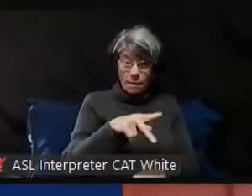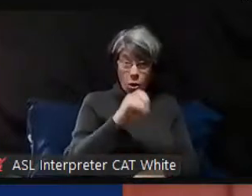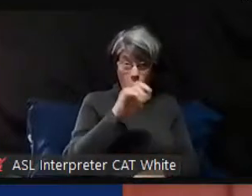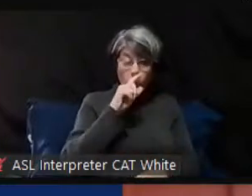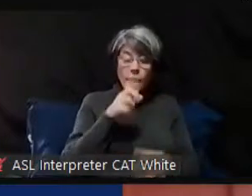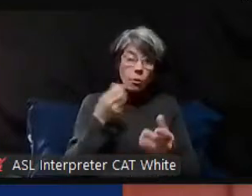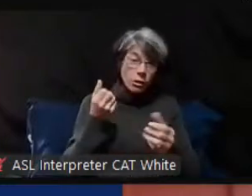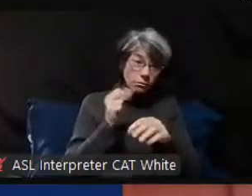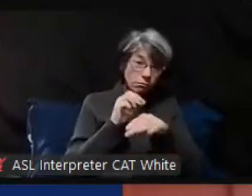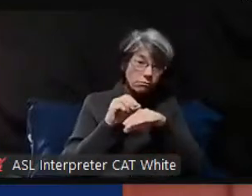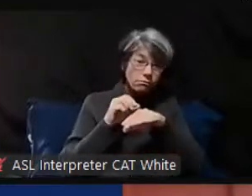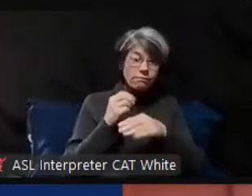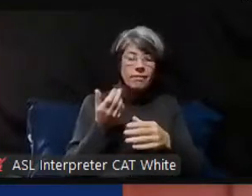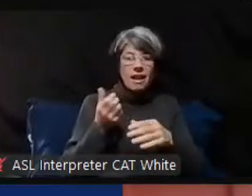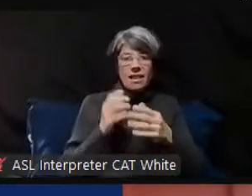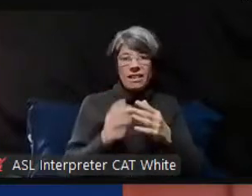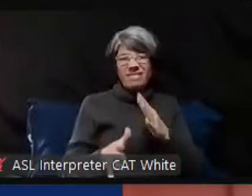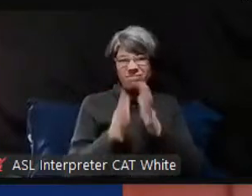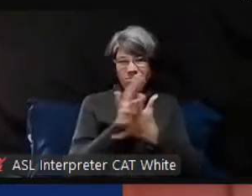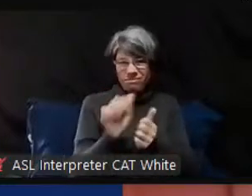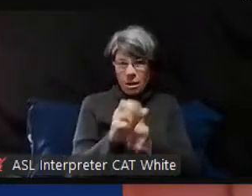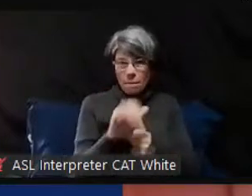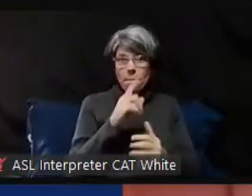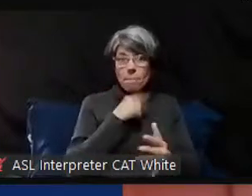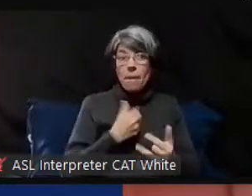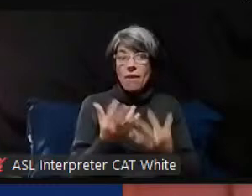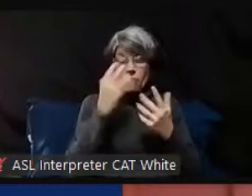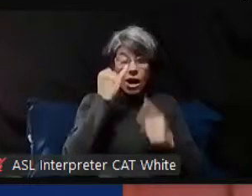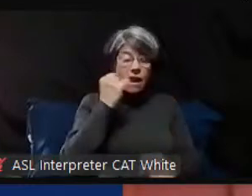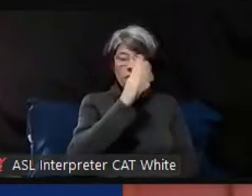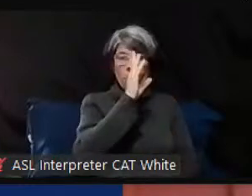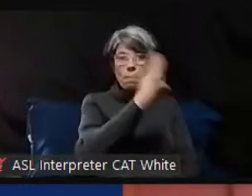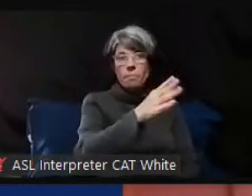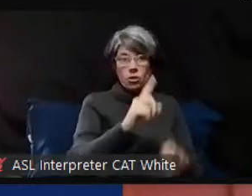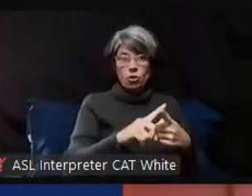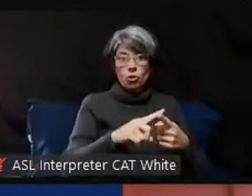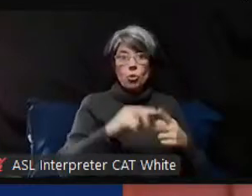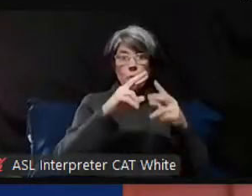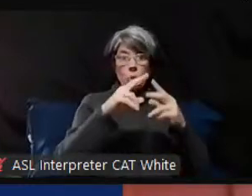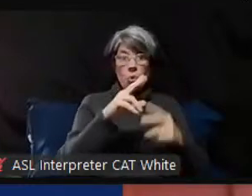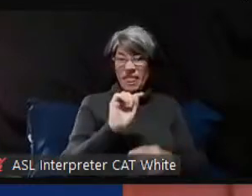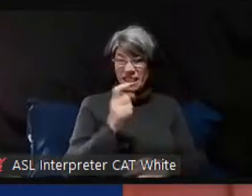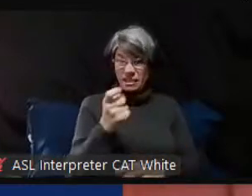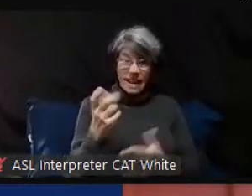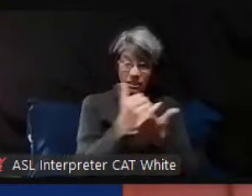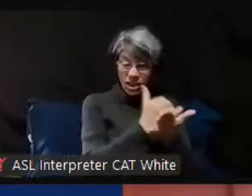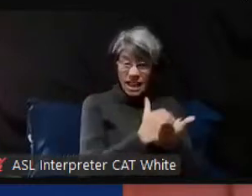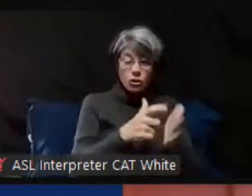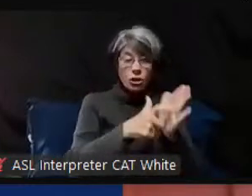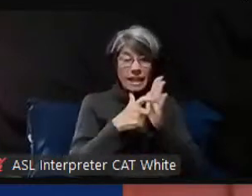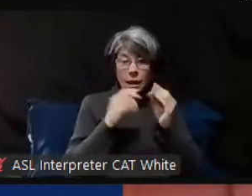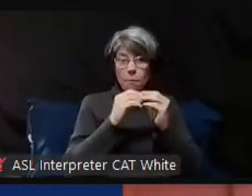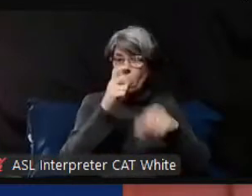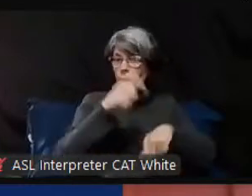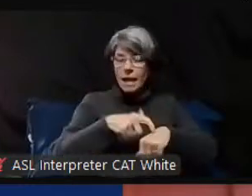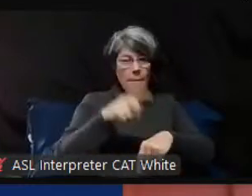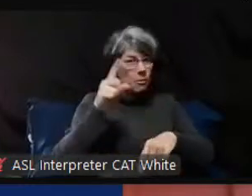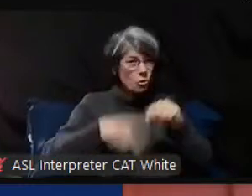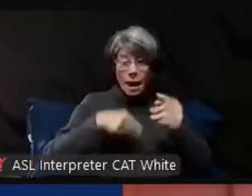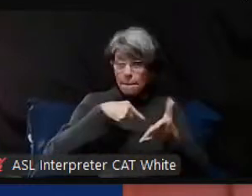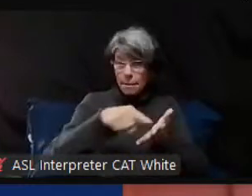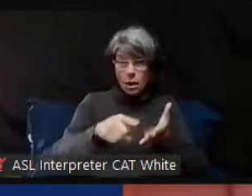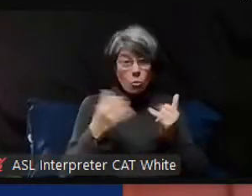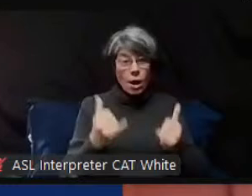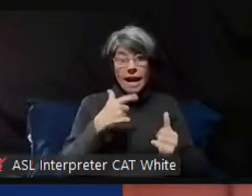by the fires, if you normally pay your property taxes directly to the tax collector and need more time or are not able to pay your taxes due